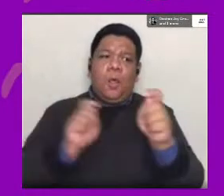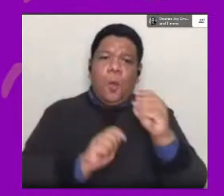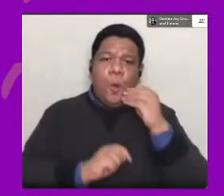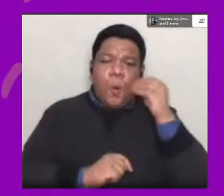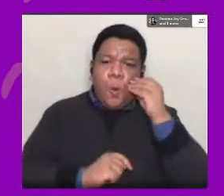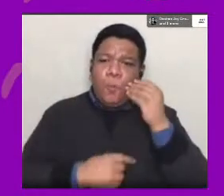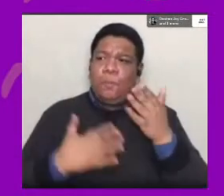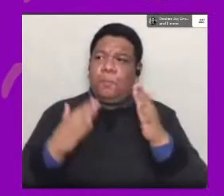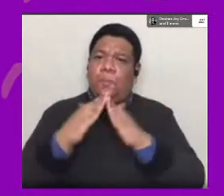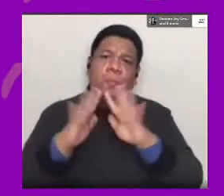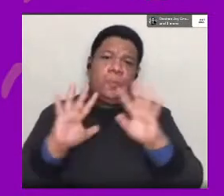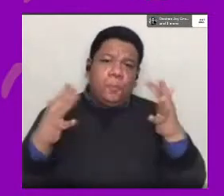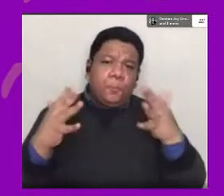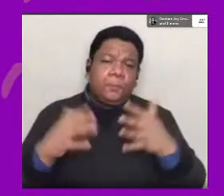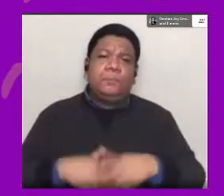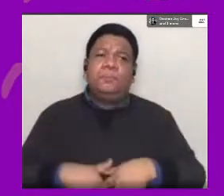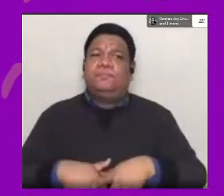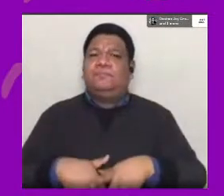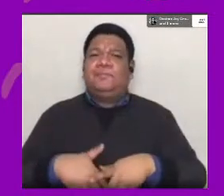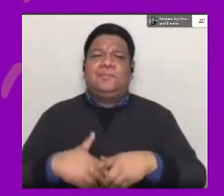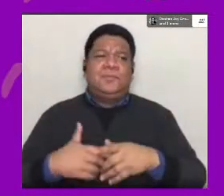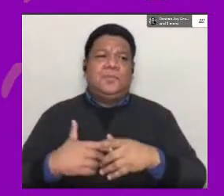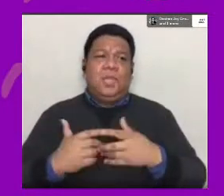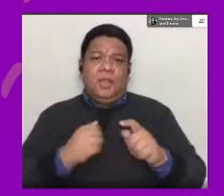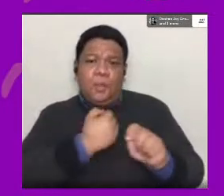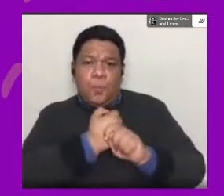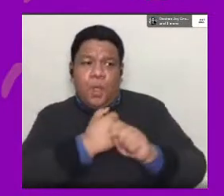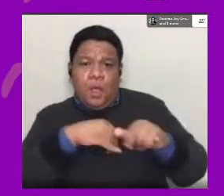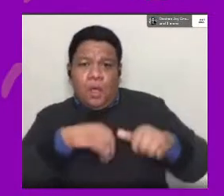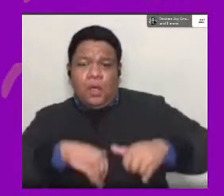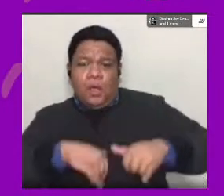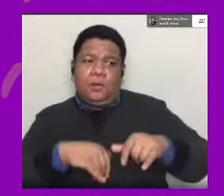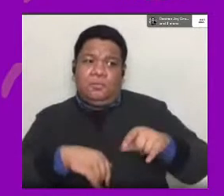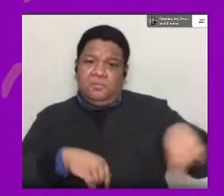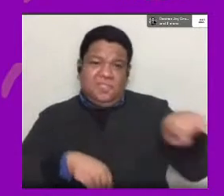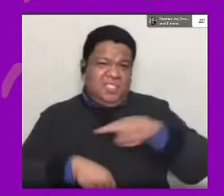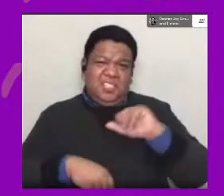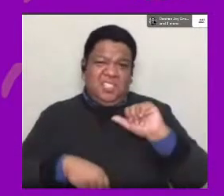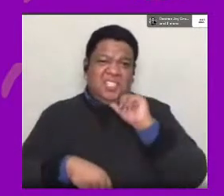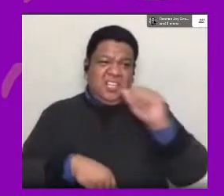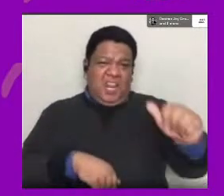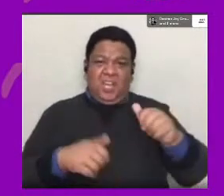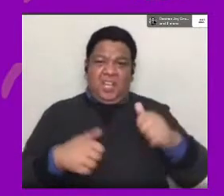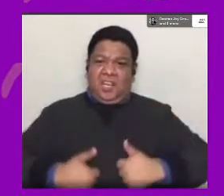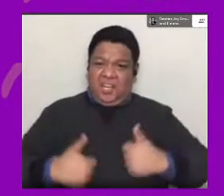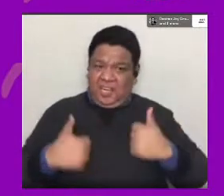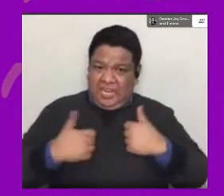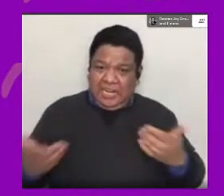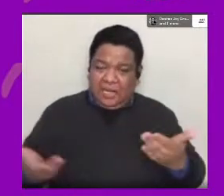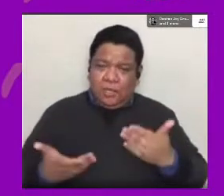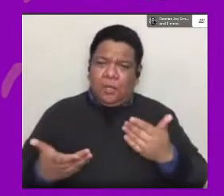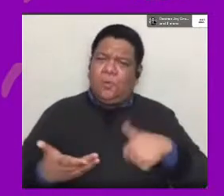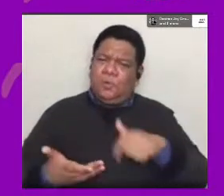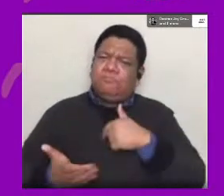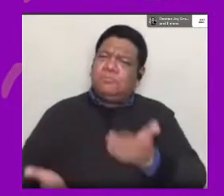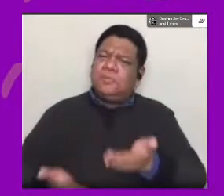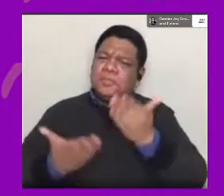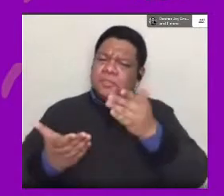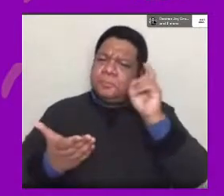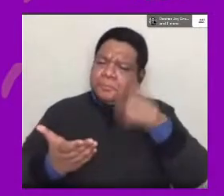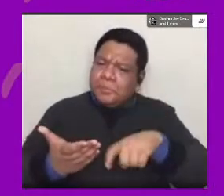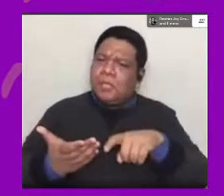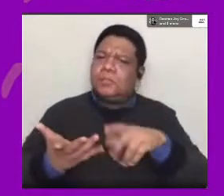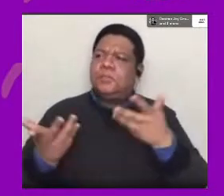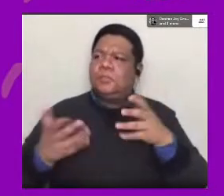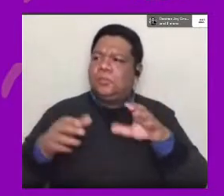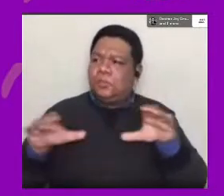homelessness, transients, are often not considered constituents, we recommend that efforts be undertaken to